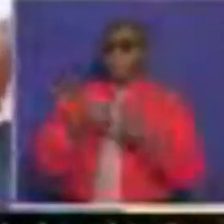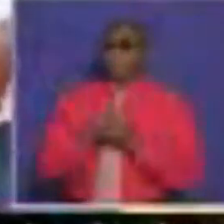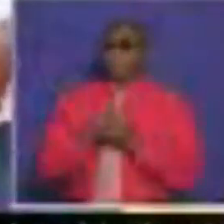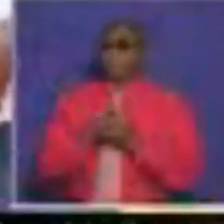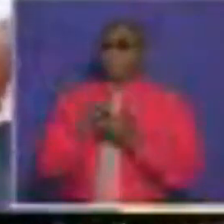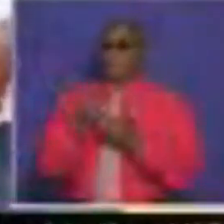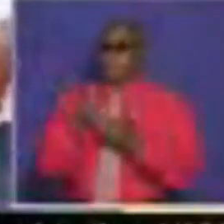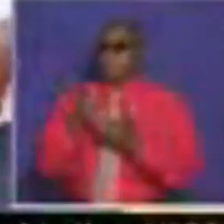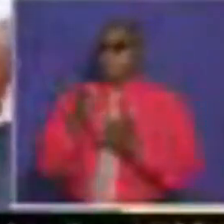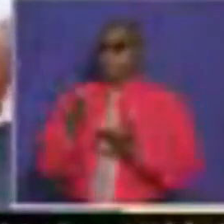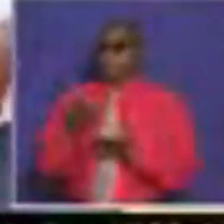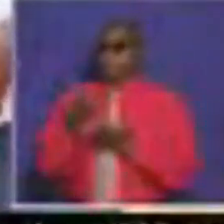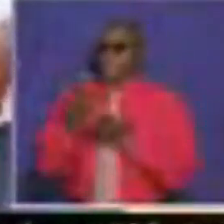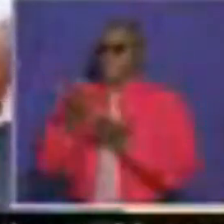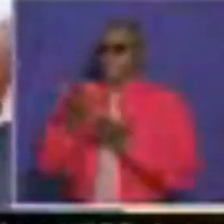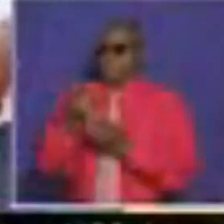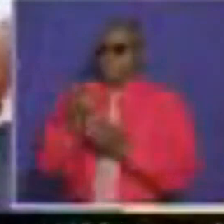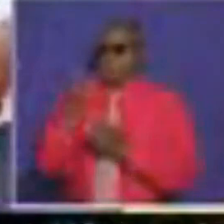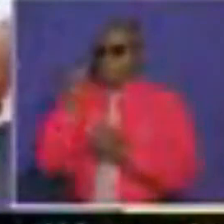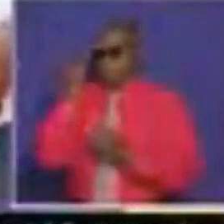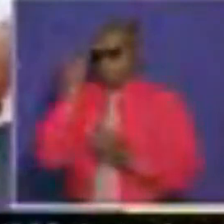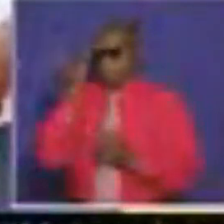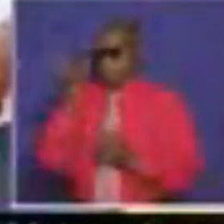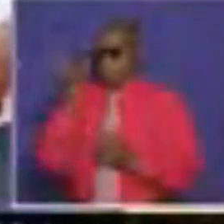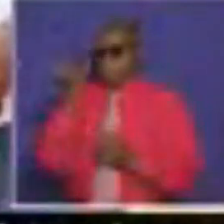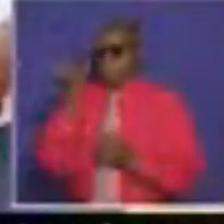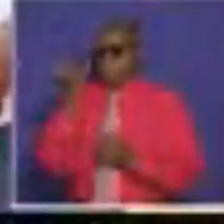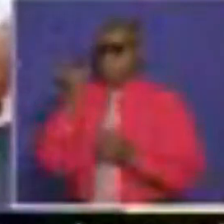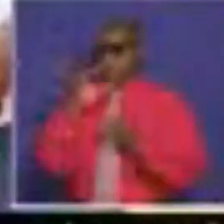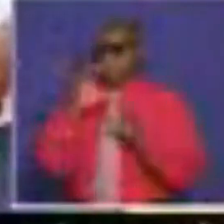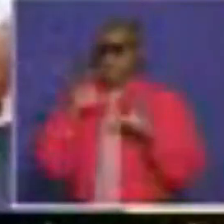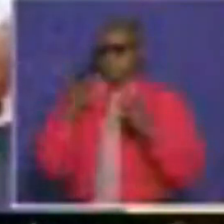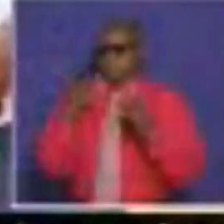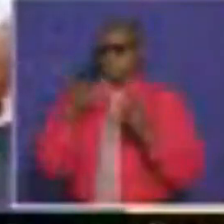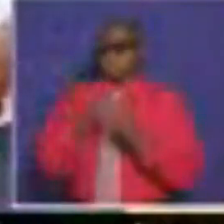prinsloo presents you with ideally our teams at their peak.